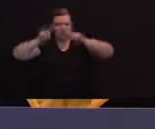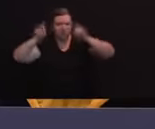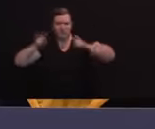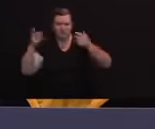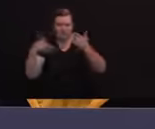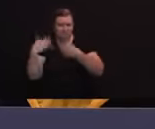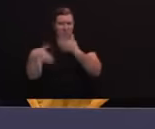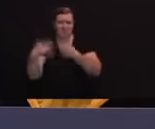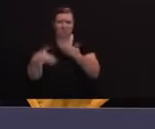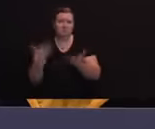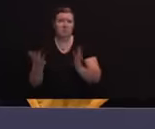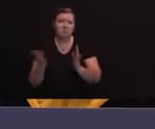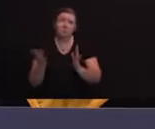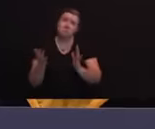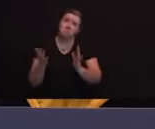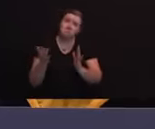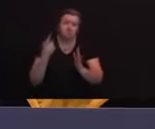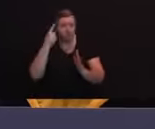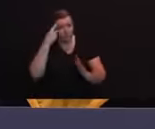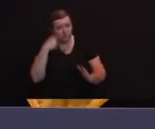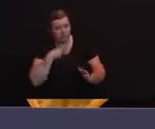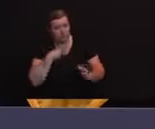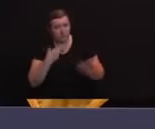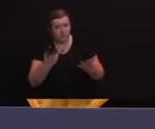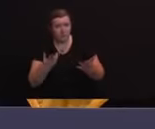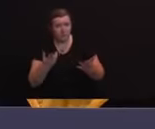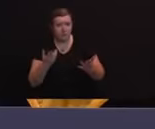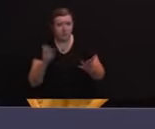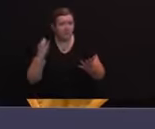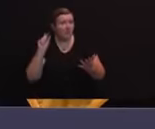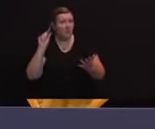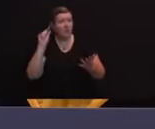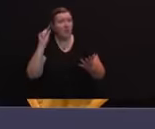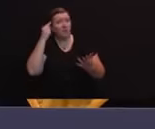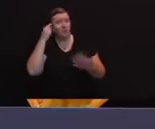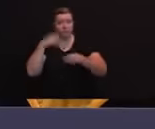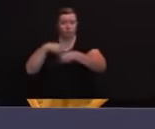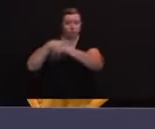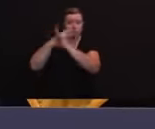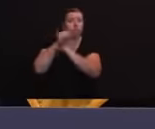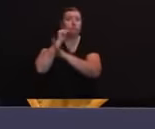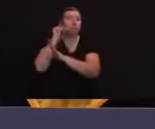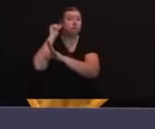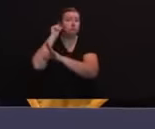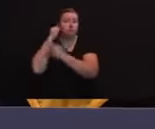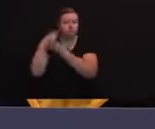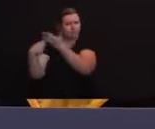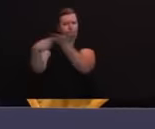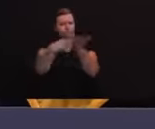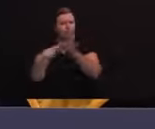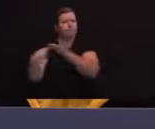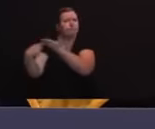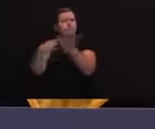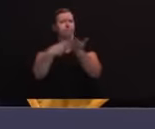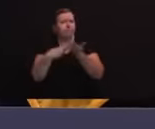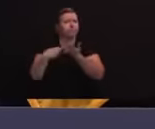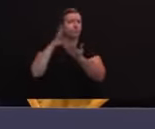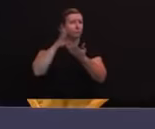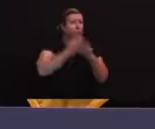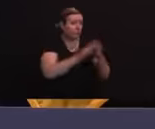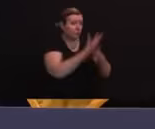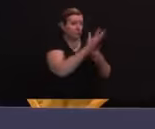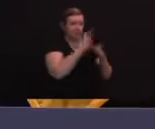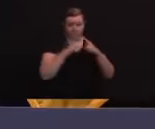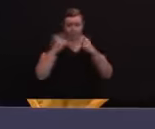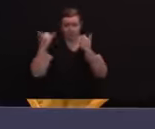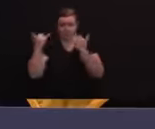So to me, and this came out of the governor's call yesterday, among other things, the things that we know in the spring and now, if you're in the hospital with